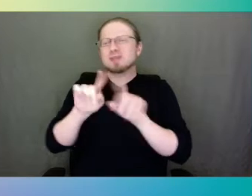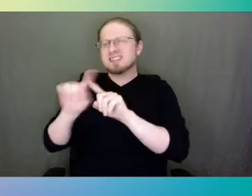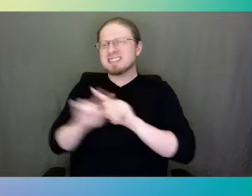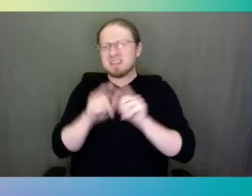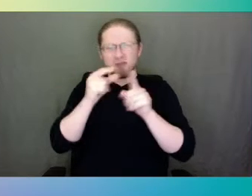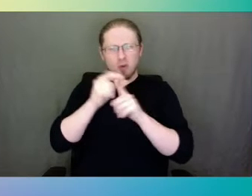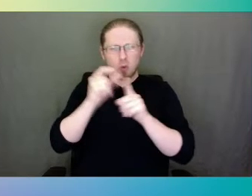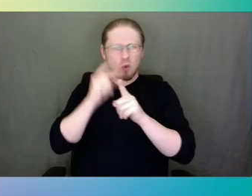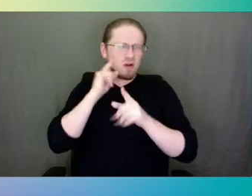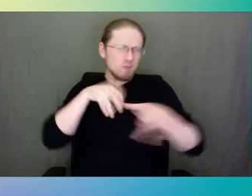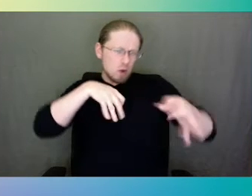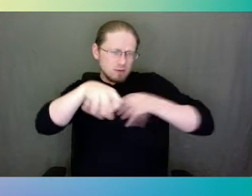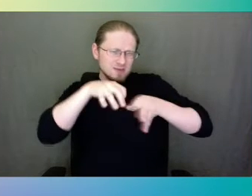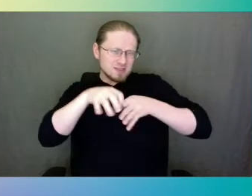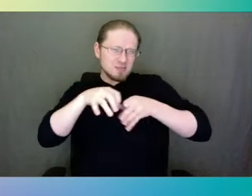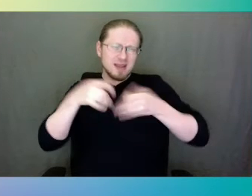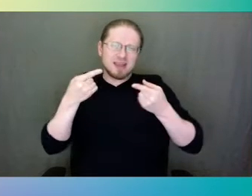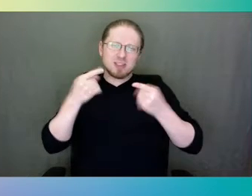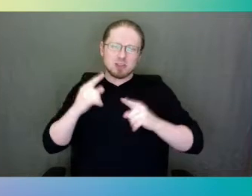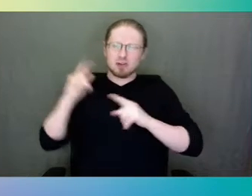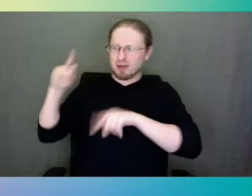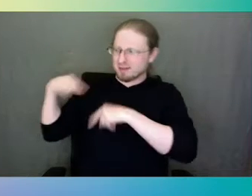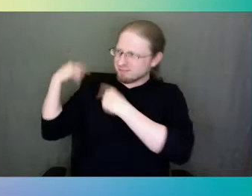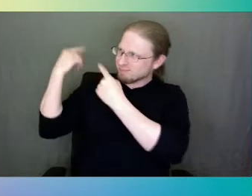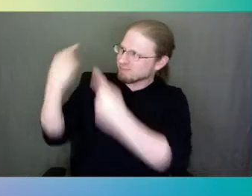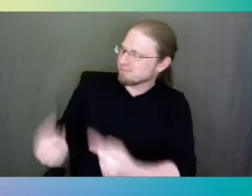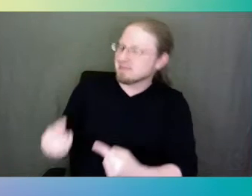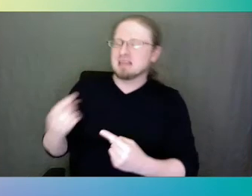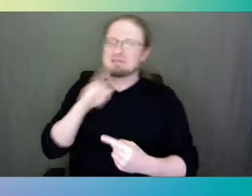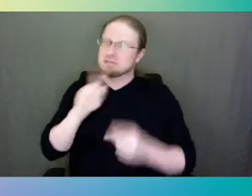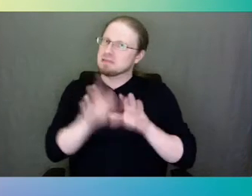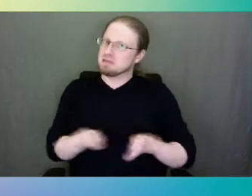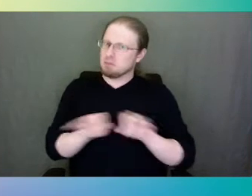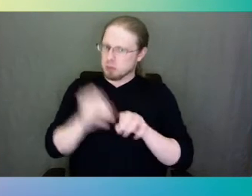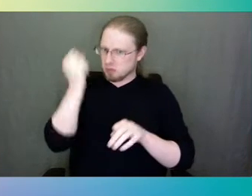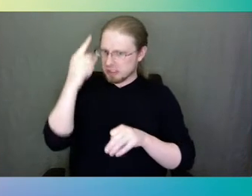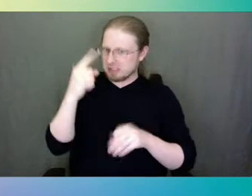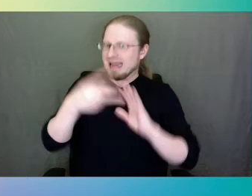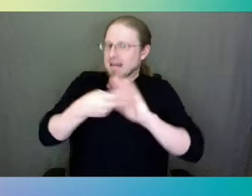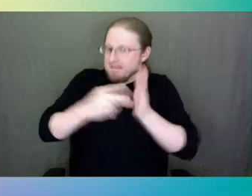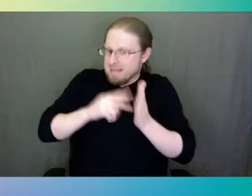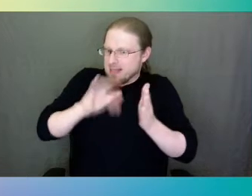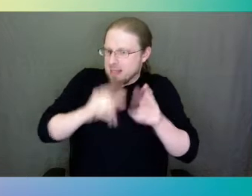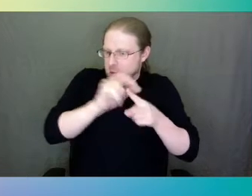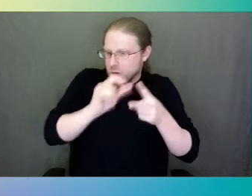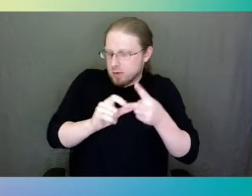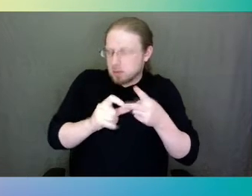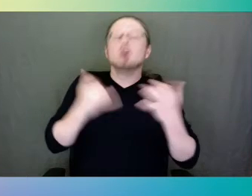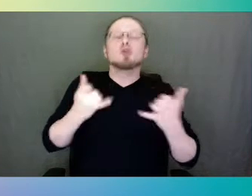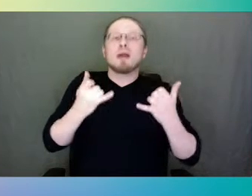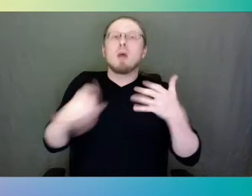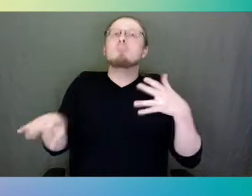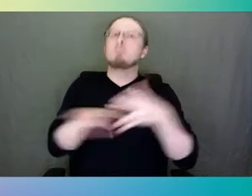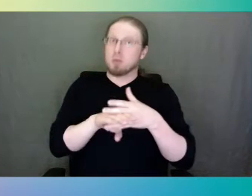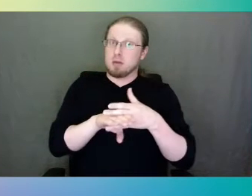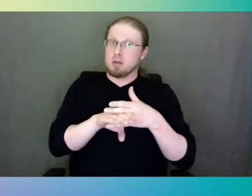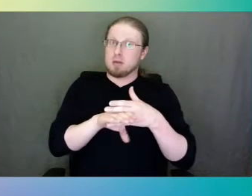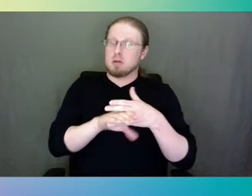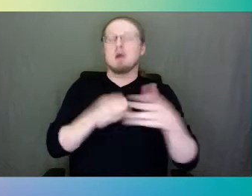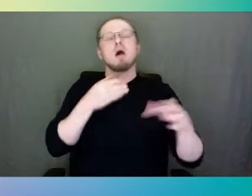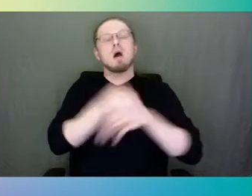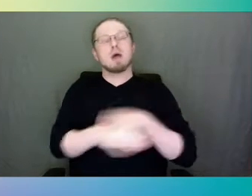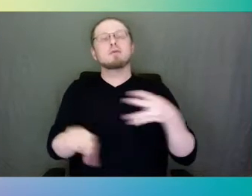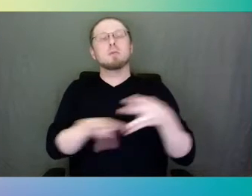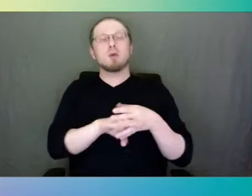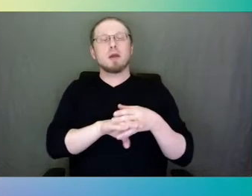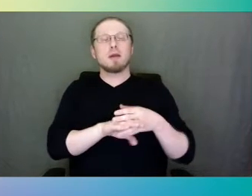original usage. It's so incredibly important. So right now we're going to take a break. And after we come back from the break, Kathy's going to educate